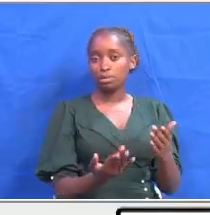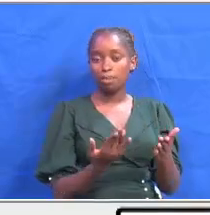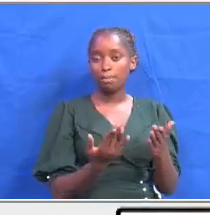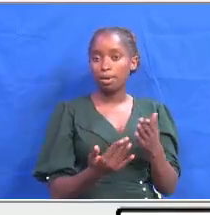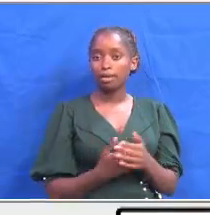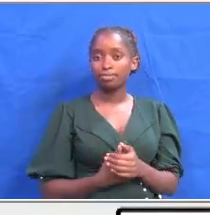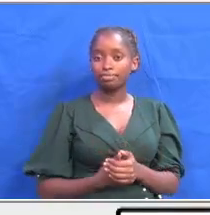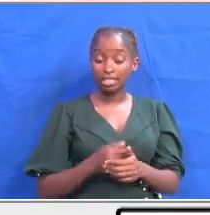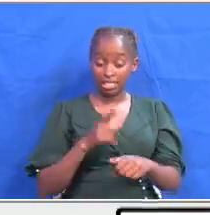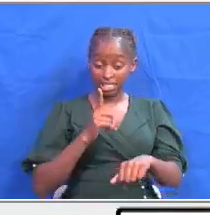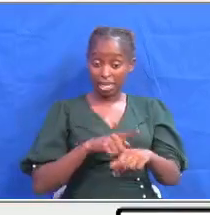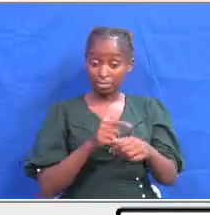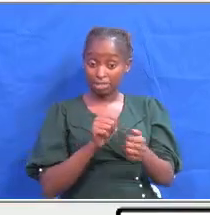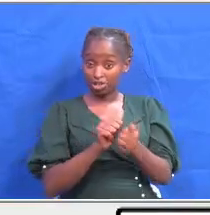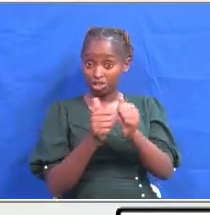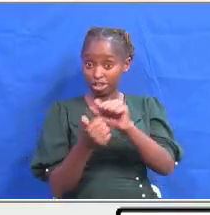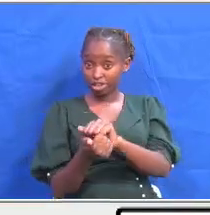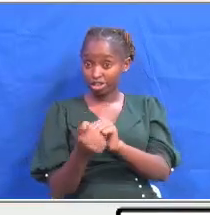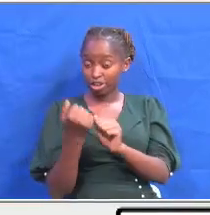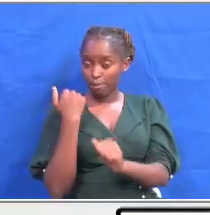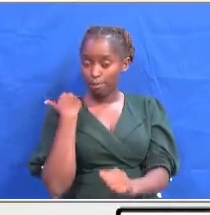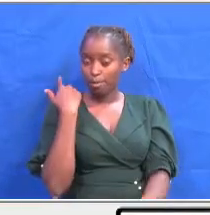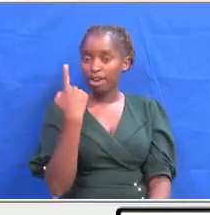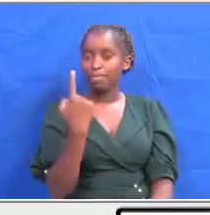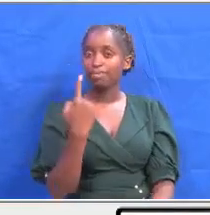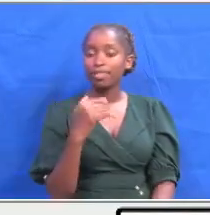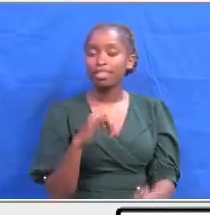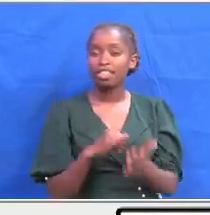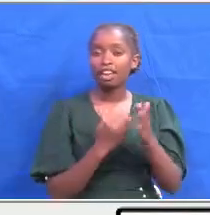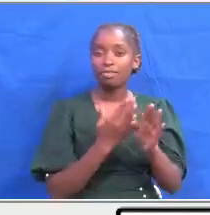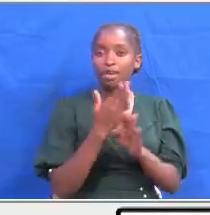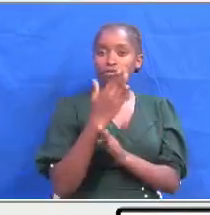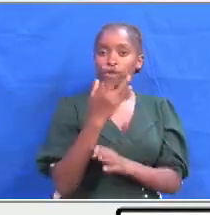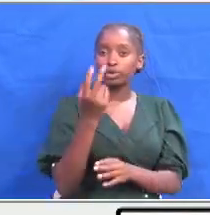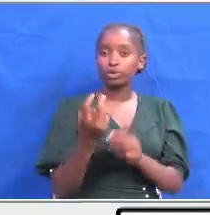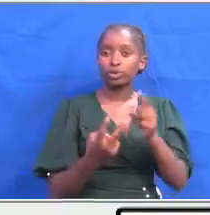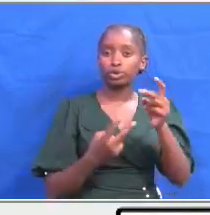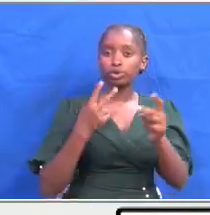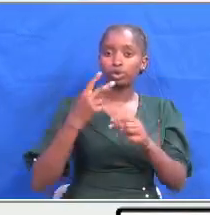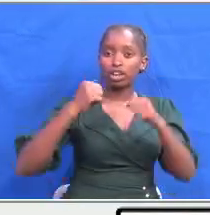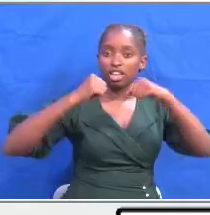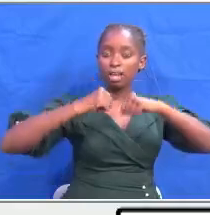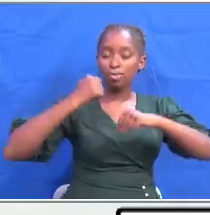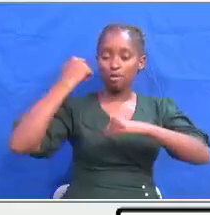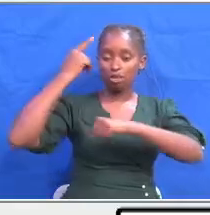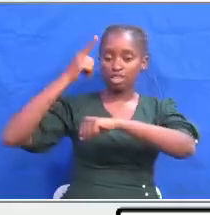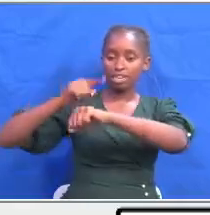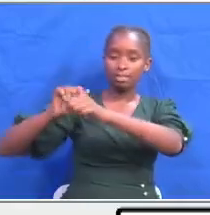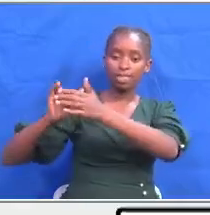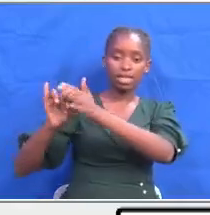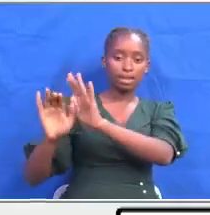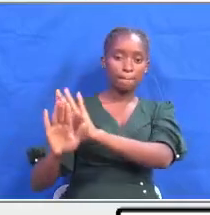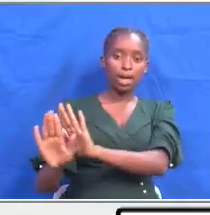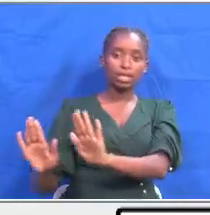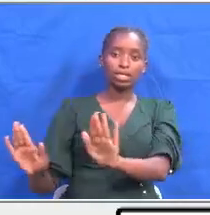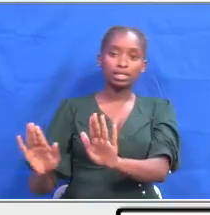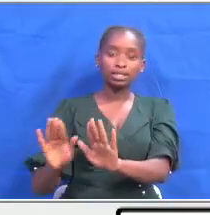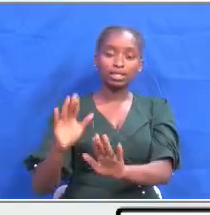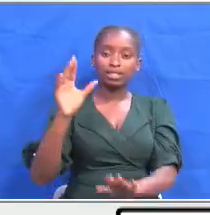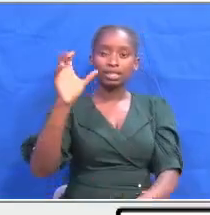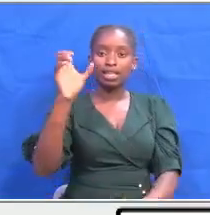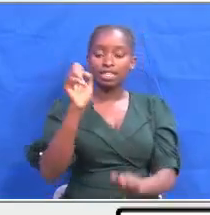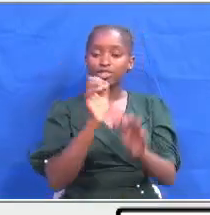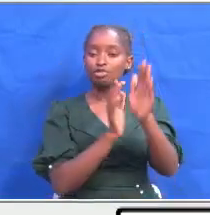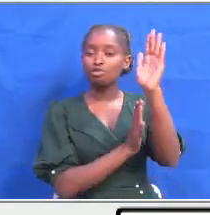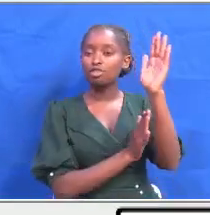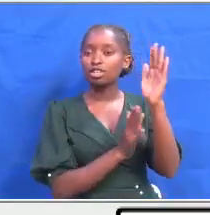one, that pre-2022 deal was for that time. And Kithure Kindiki is not necessarily